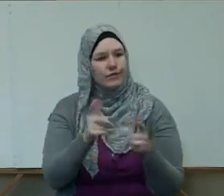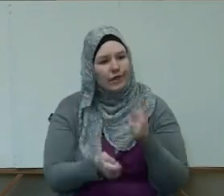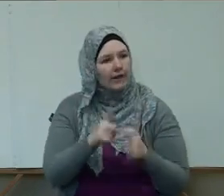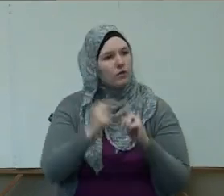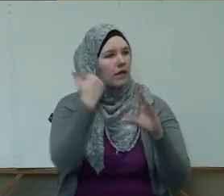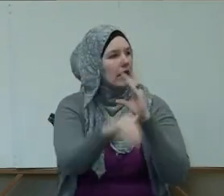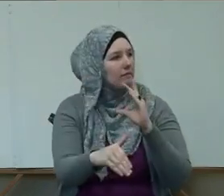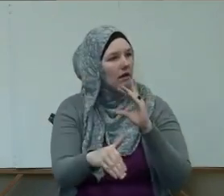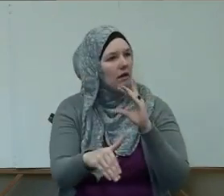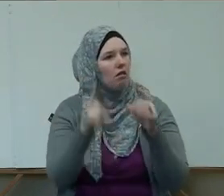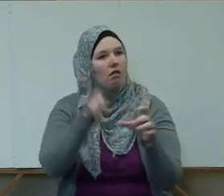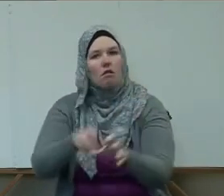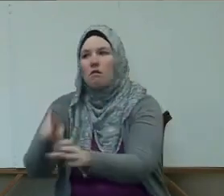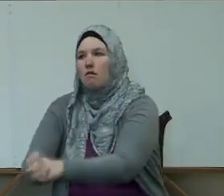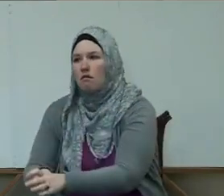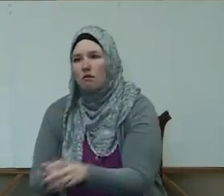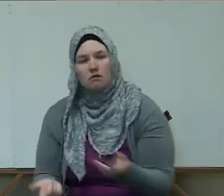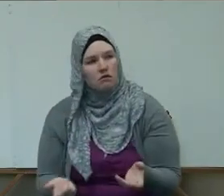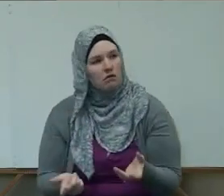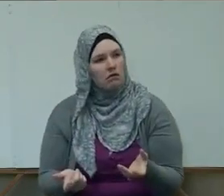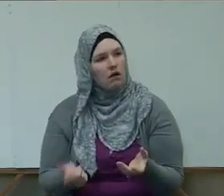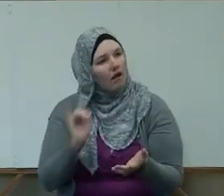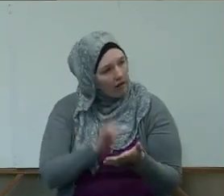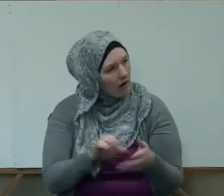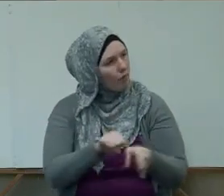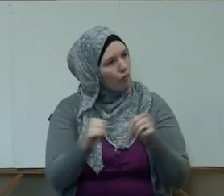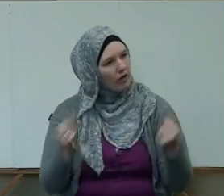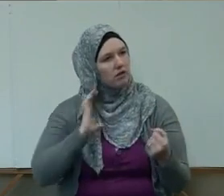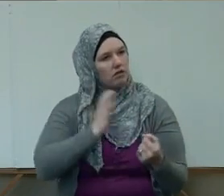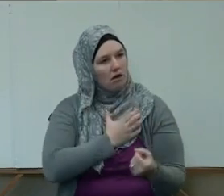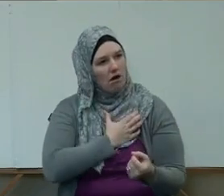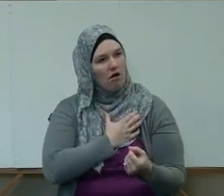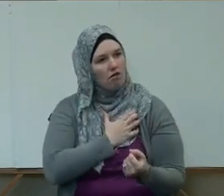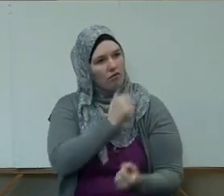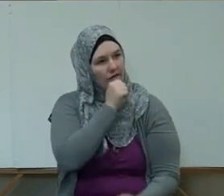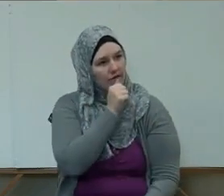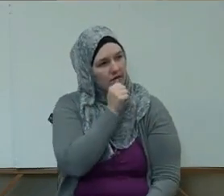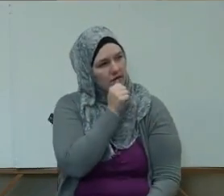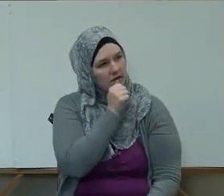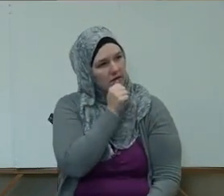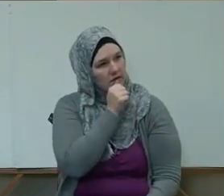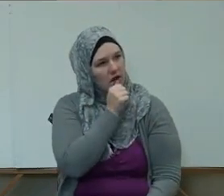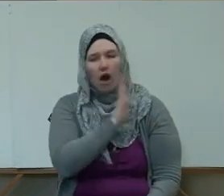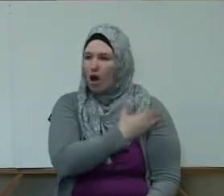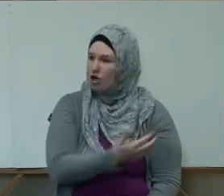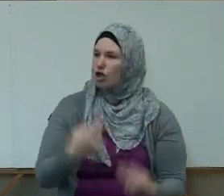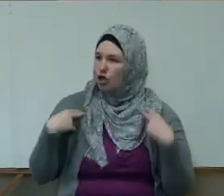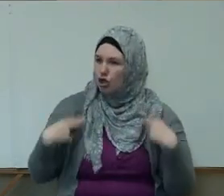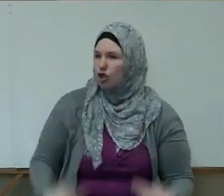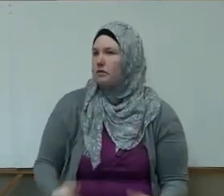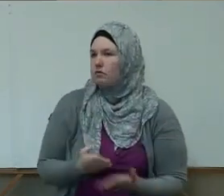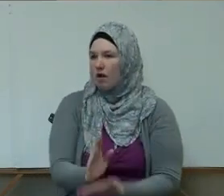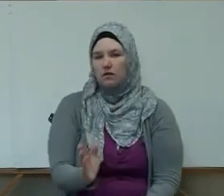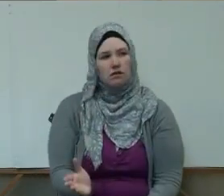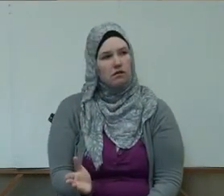and every motion that you have, that violates our dignity. It violates our human right for